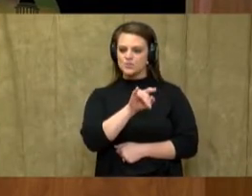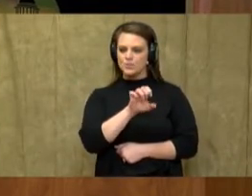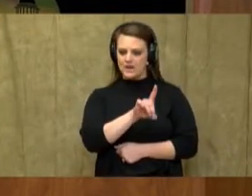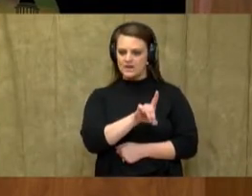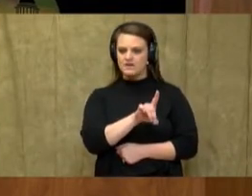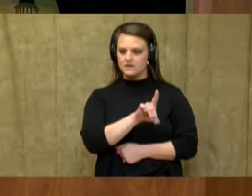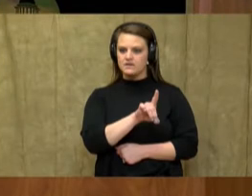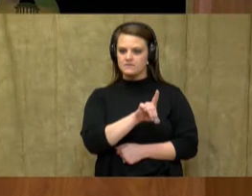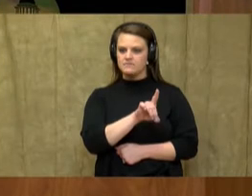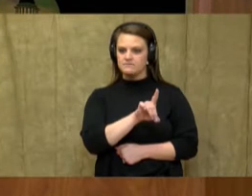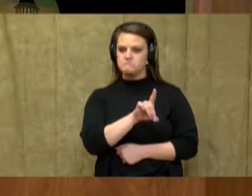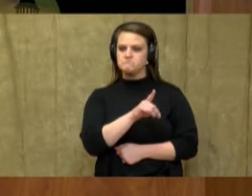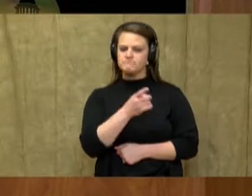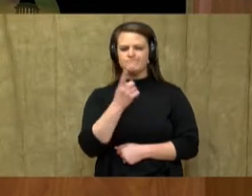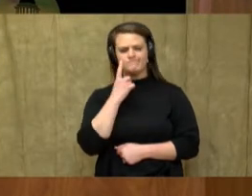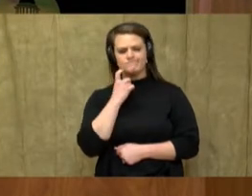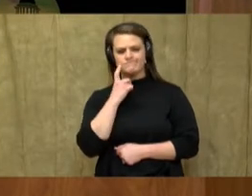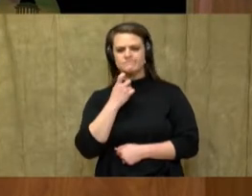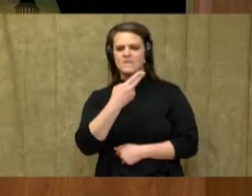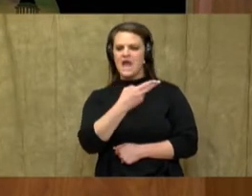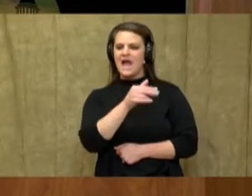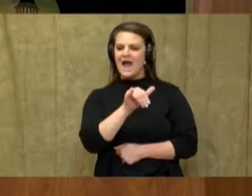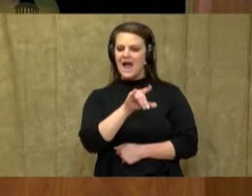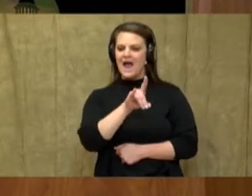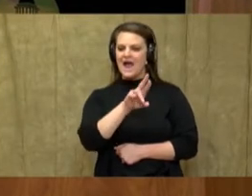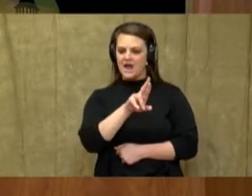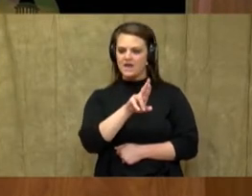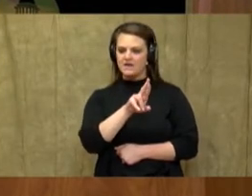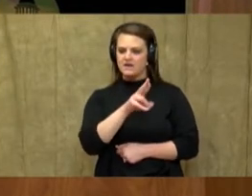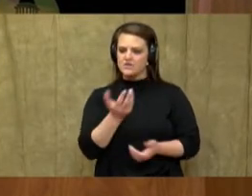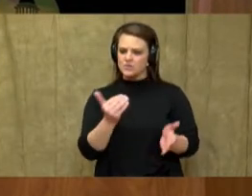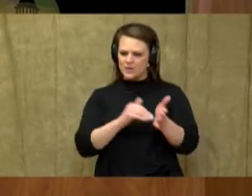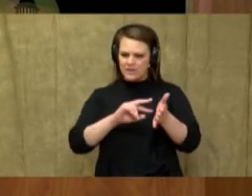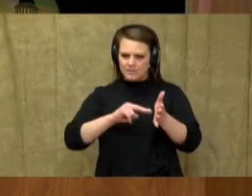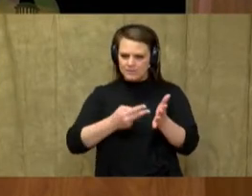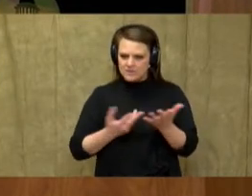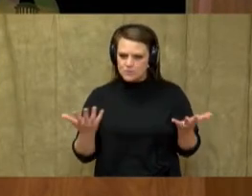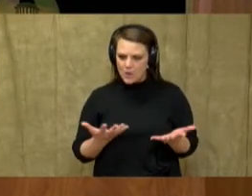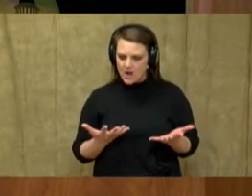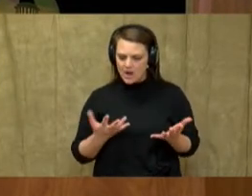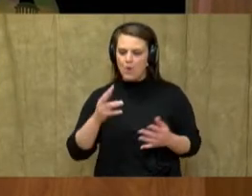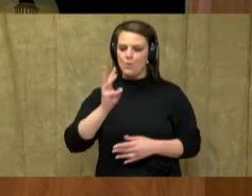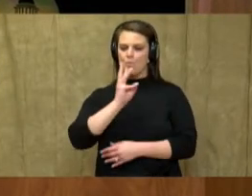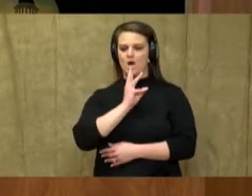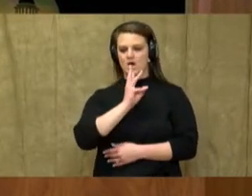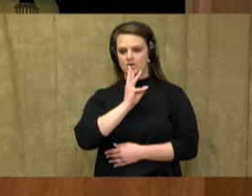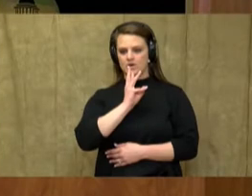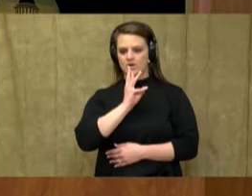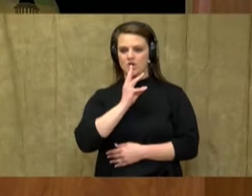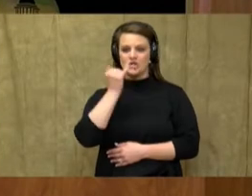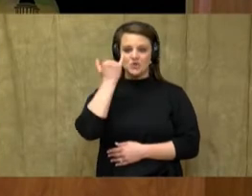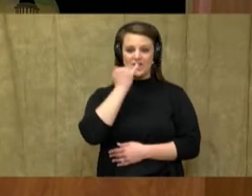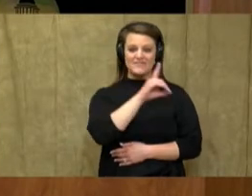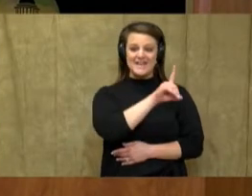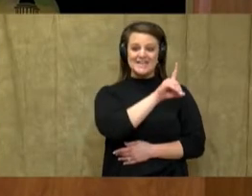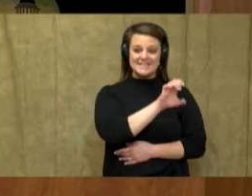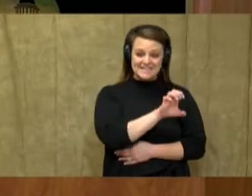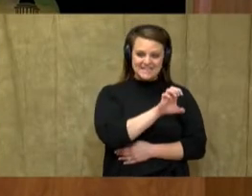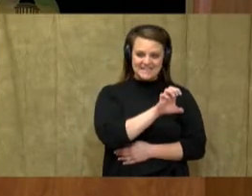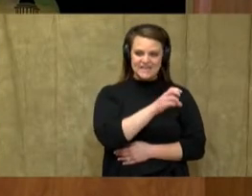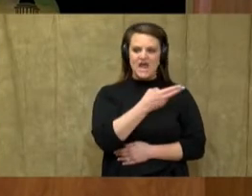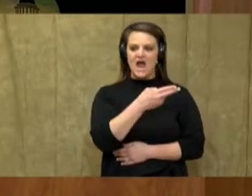Okay, there's our word hydrant. Again, what does that mean? Water. So if I